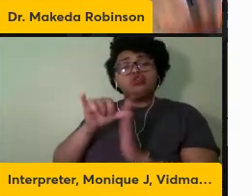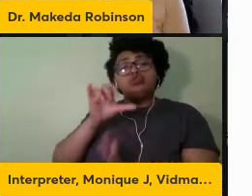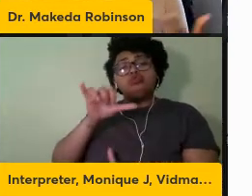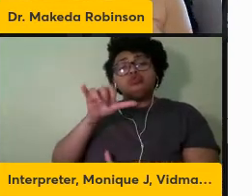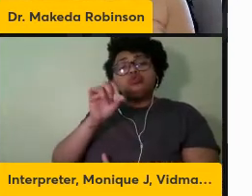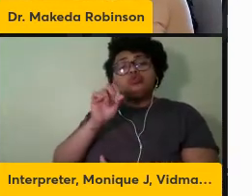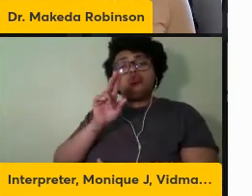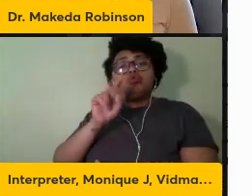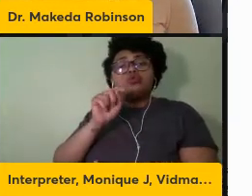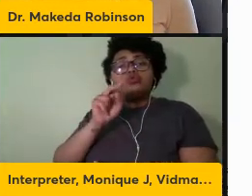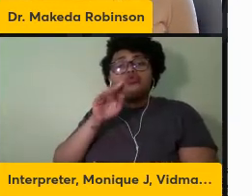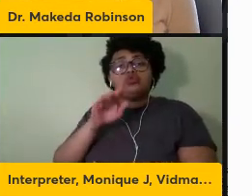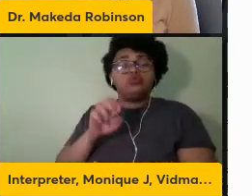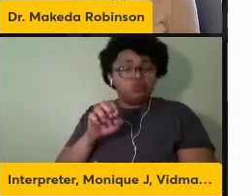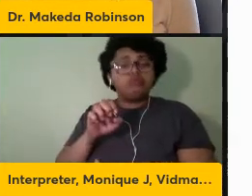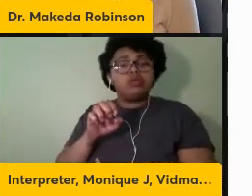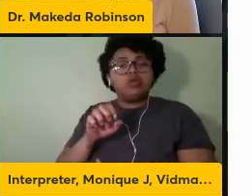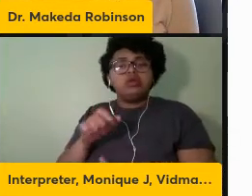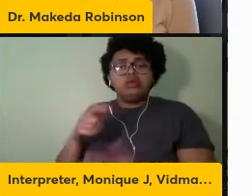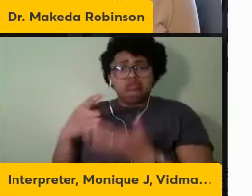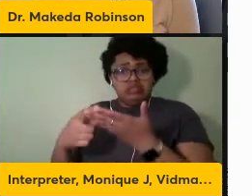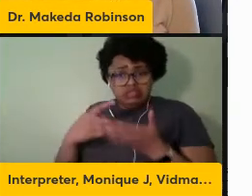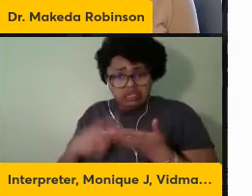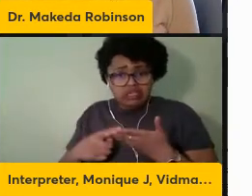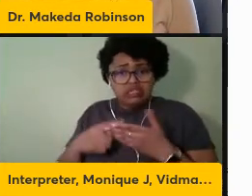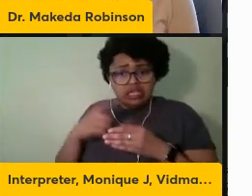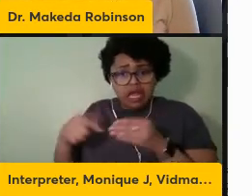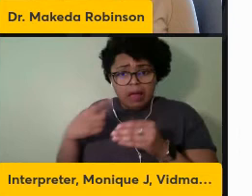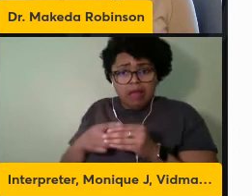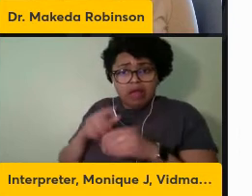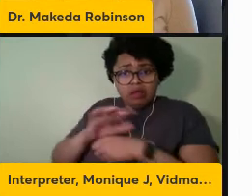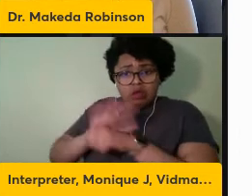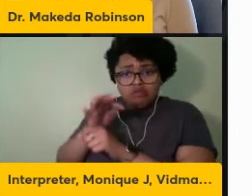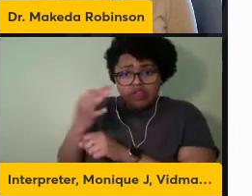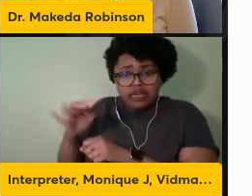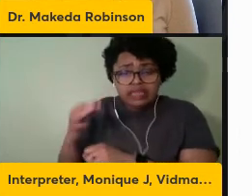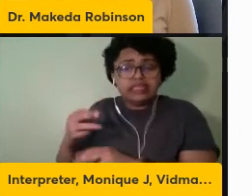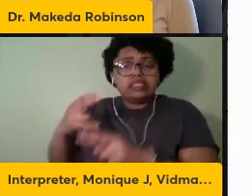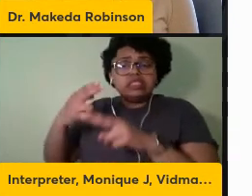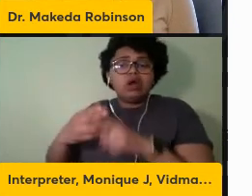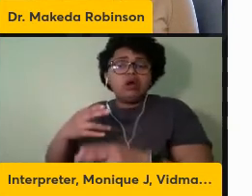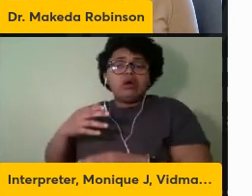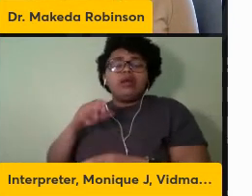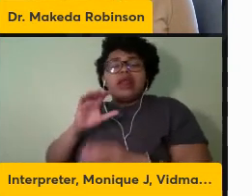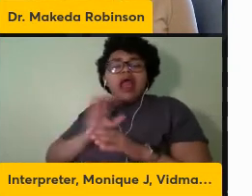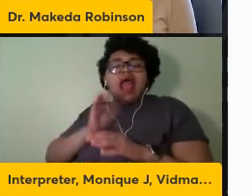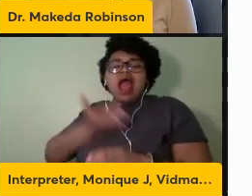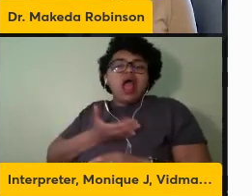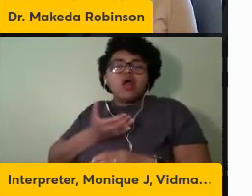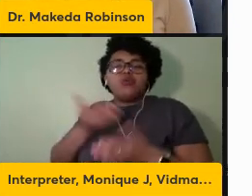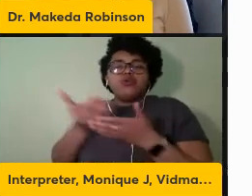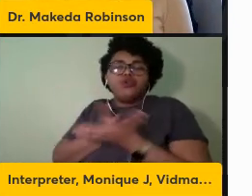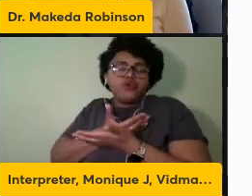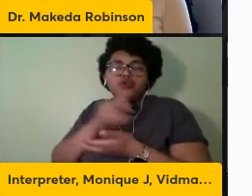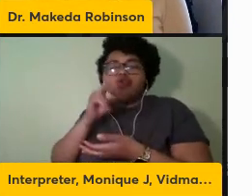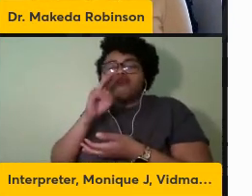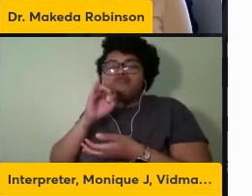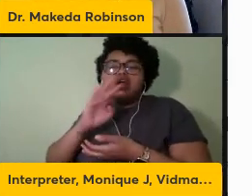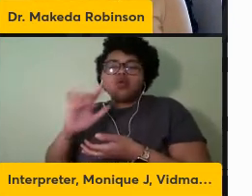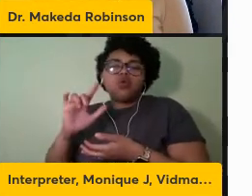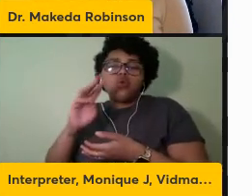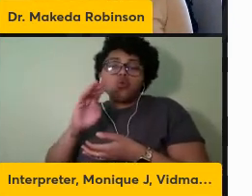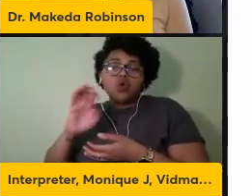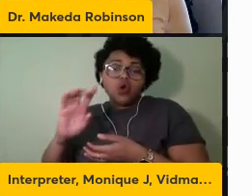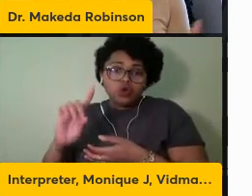And I also started sort of writing about topics that I thought were interesting. And then also, I think for many of us as Black scientists during